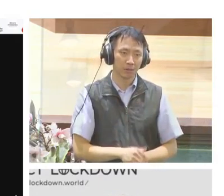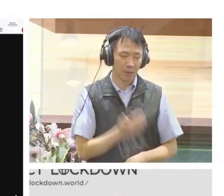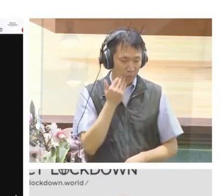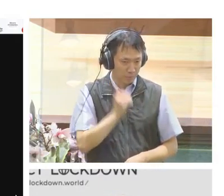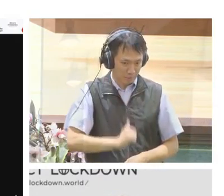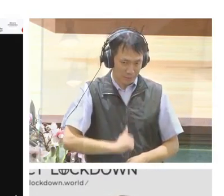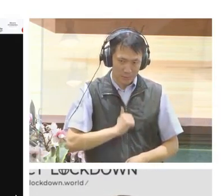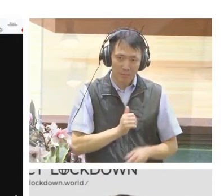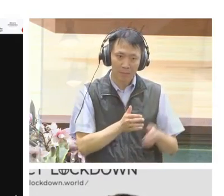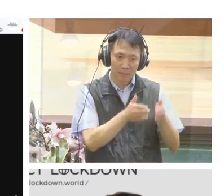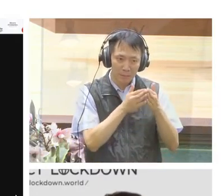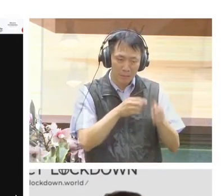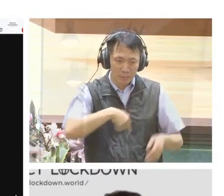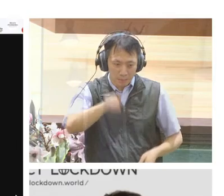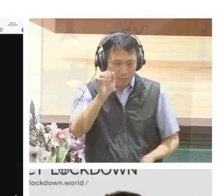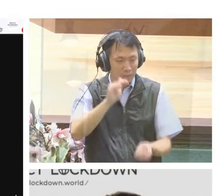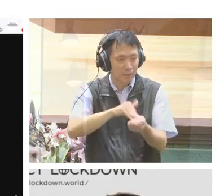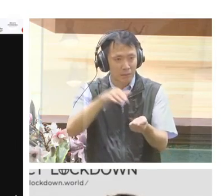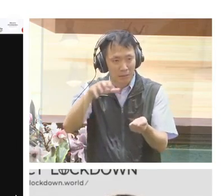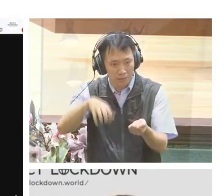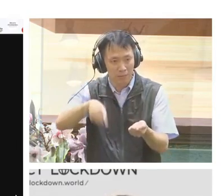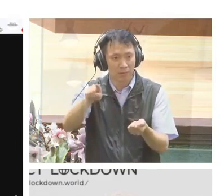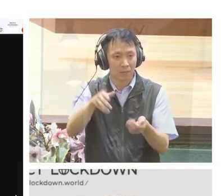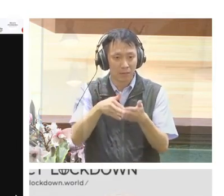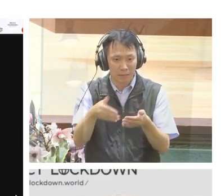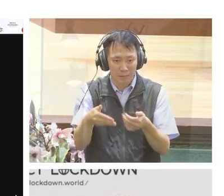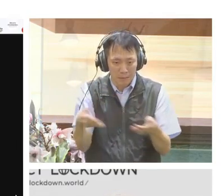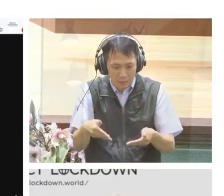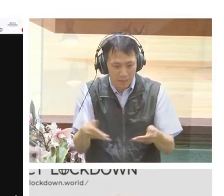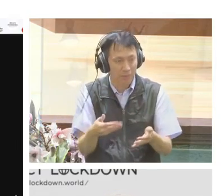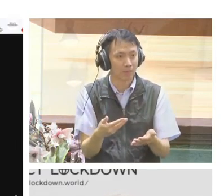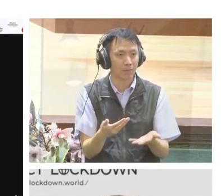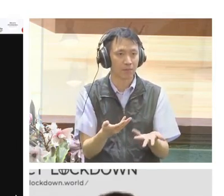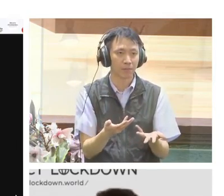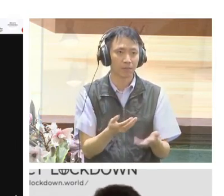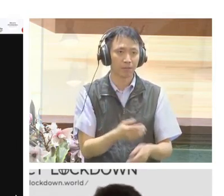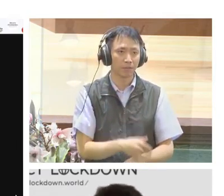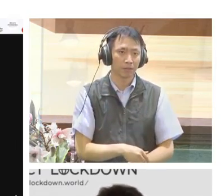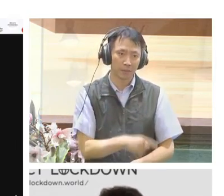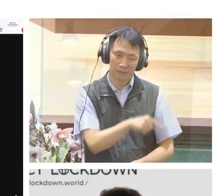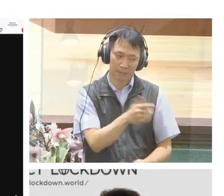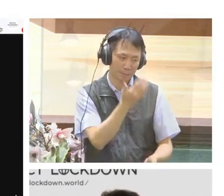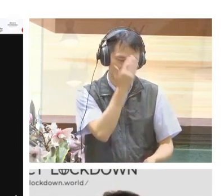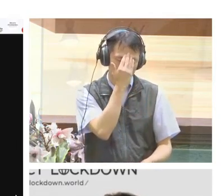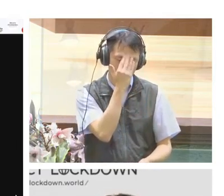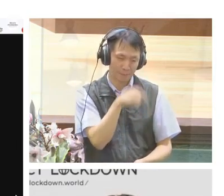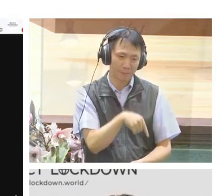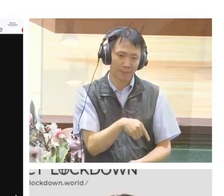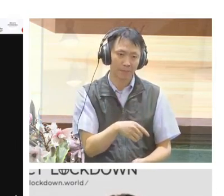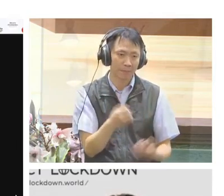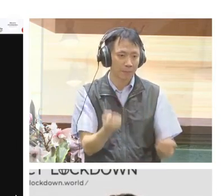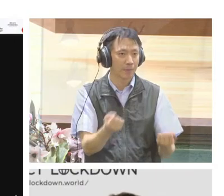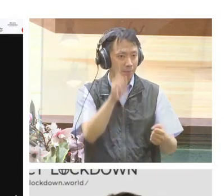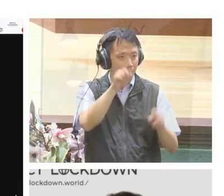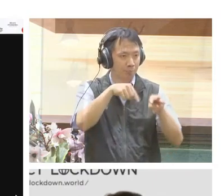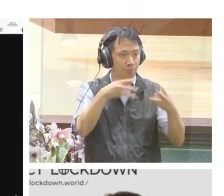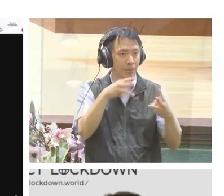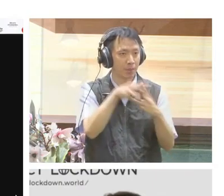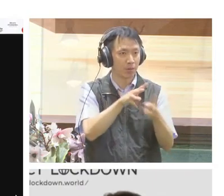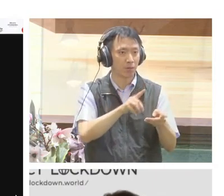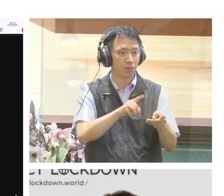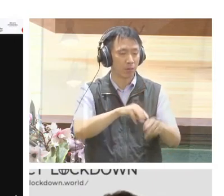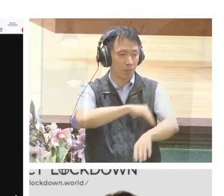ban, six pregnant women died because what happened is, with private vehicles being banned, you had to get a letter